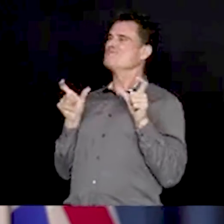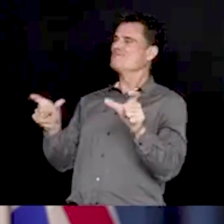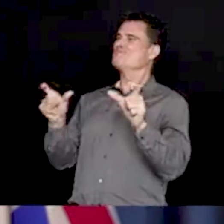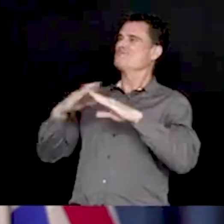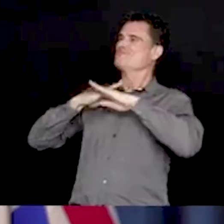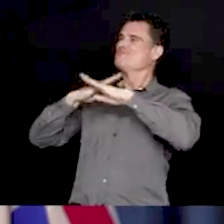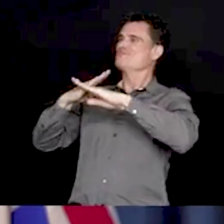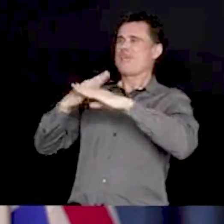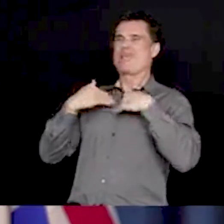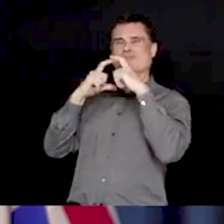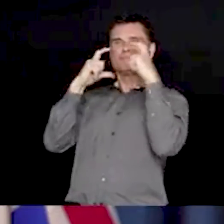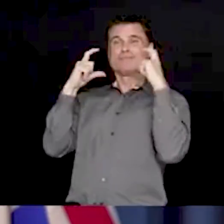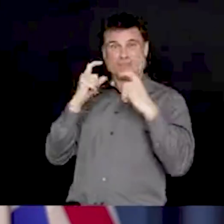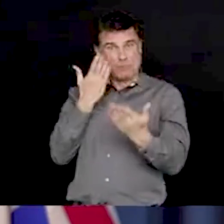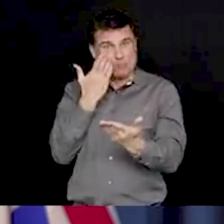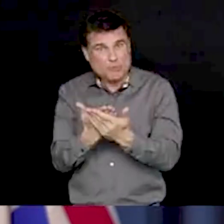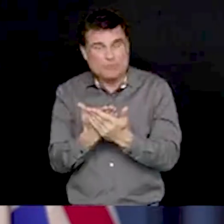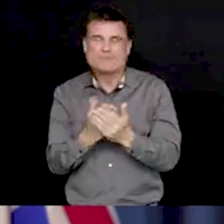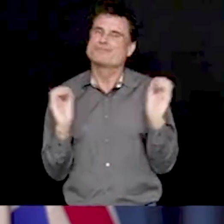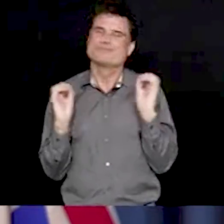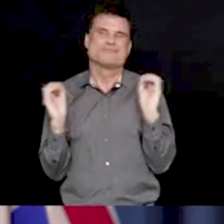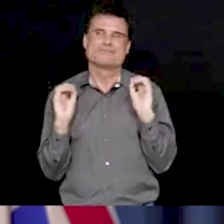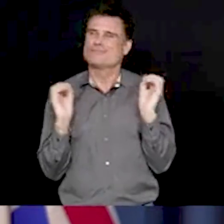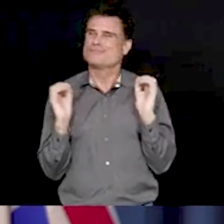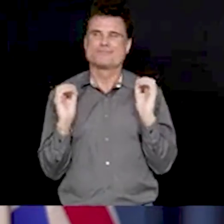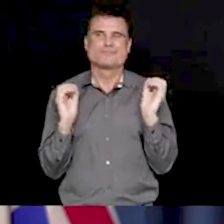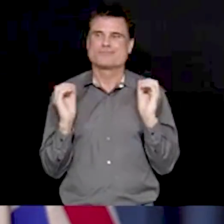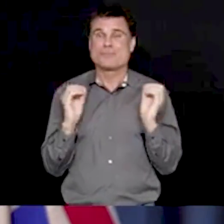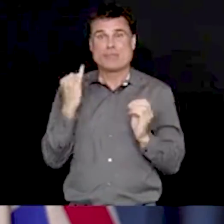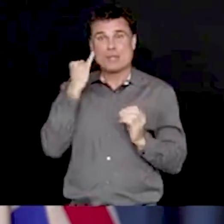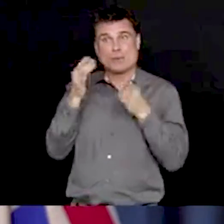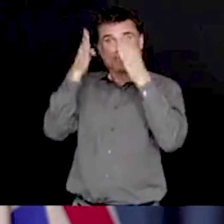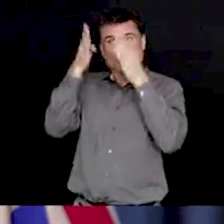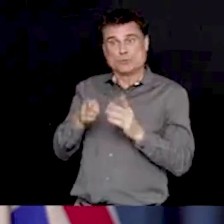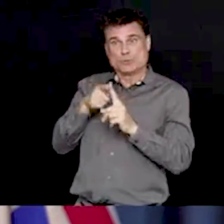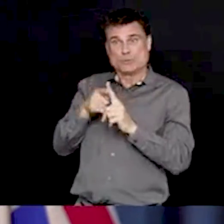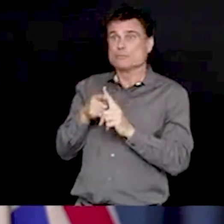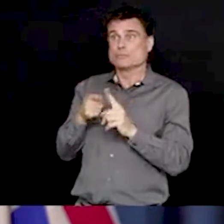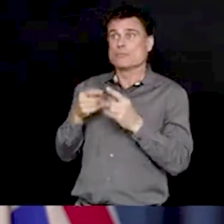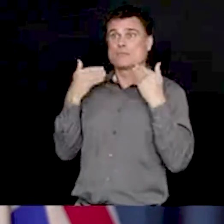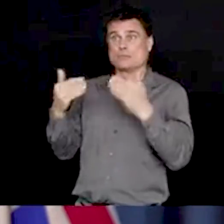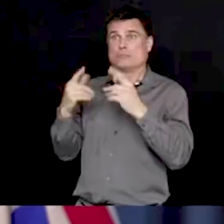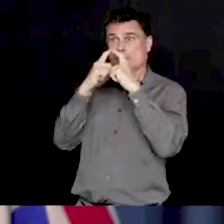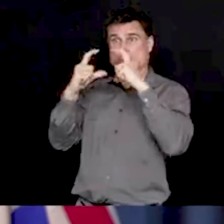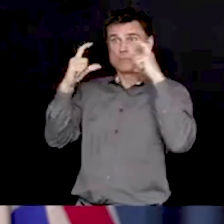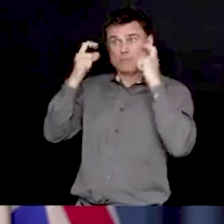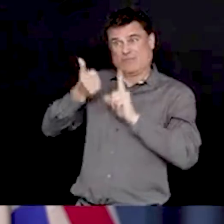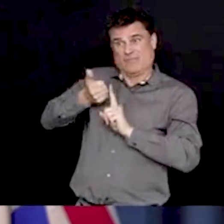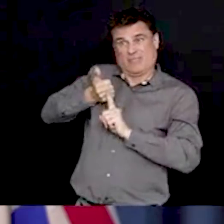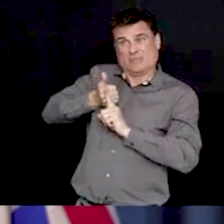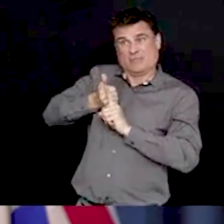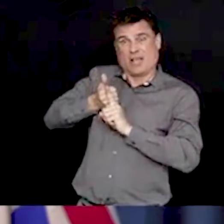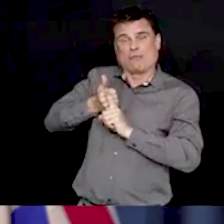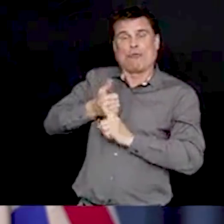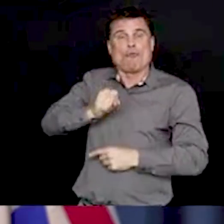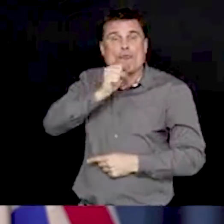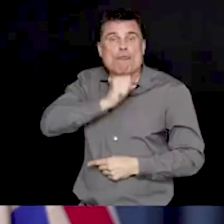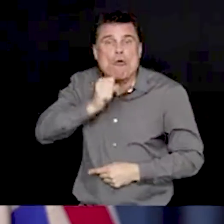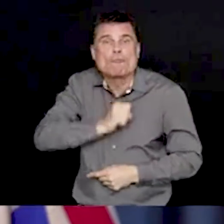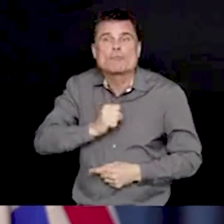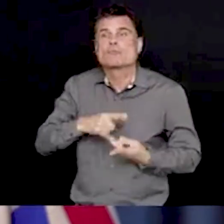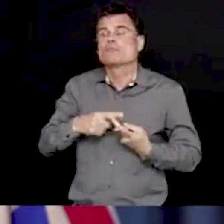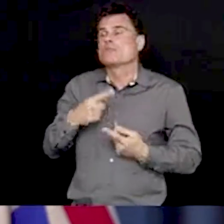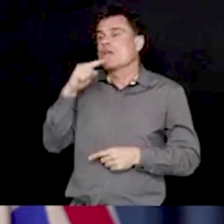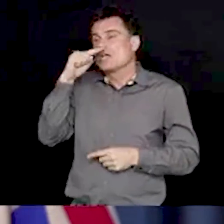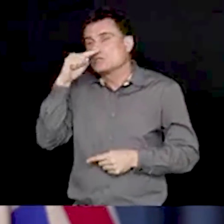droplets that you shed into the environment, and if somebody is infected and has mild symptoms or early on